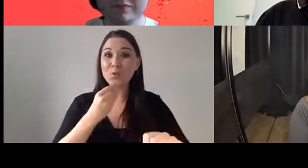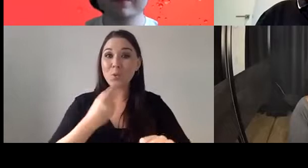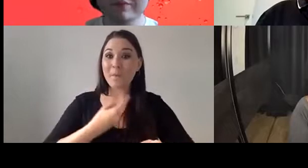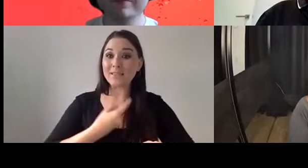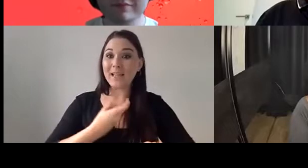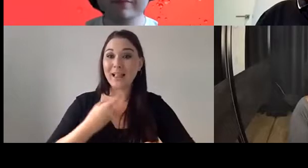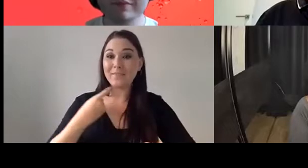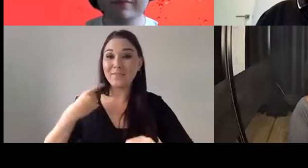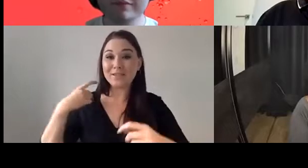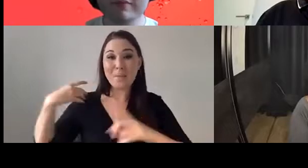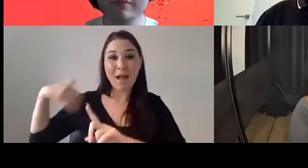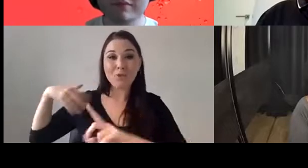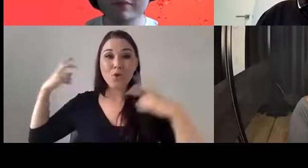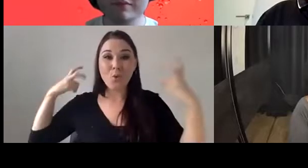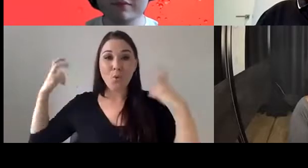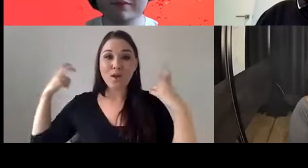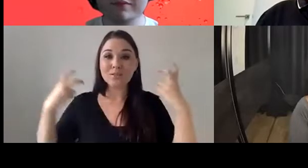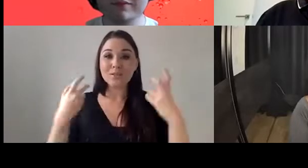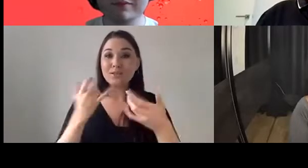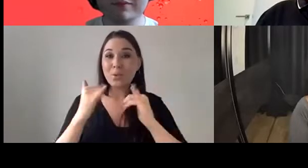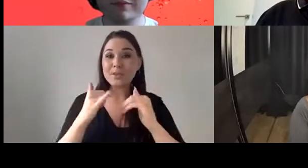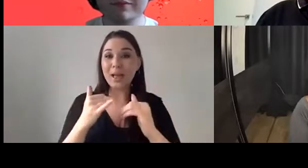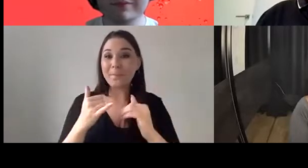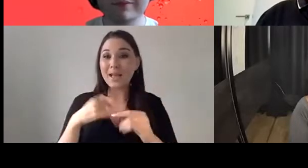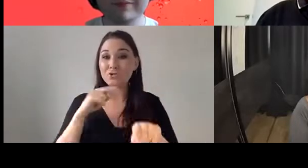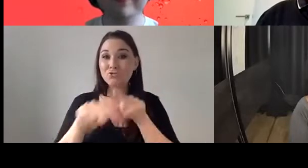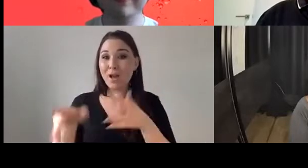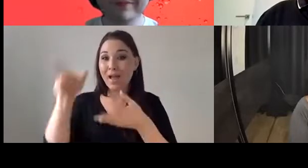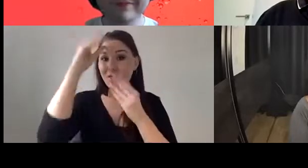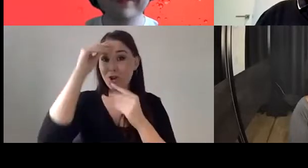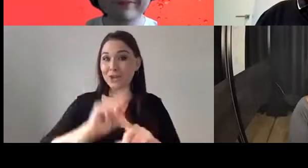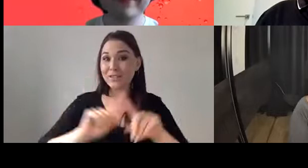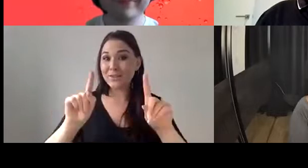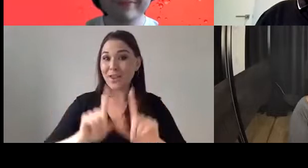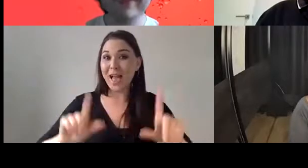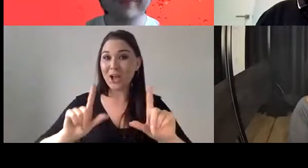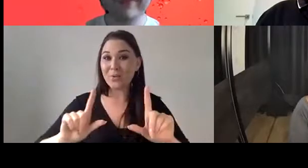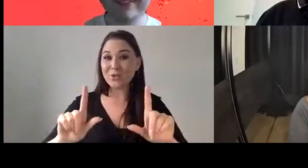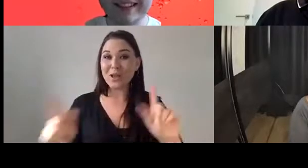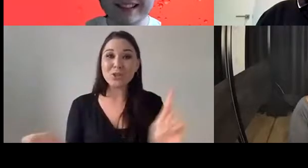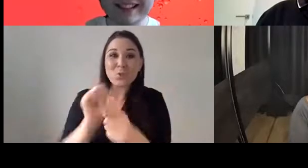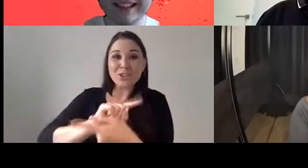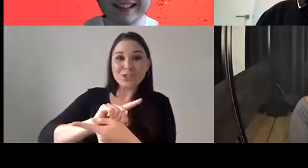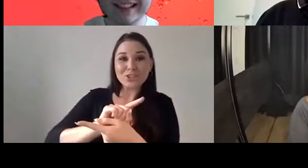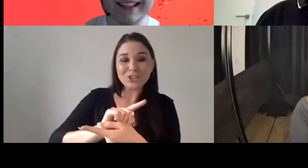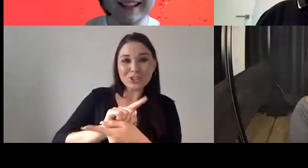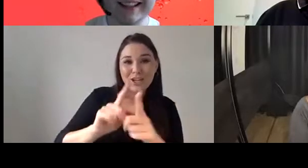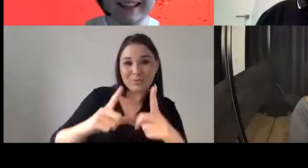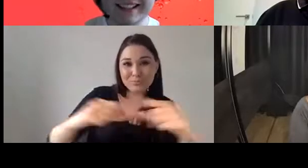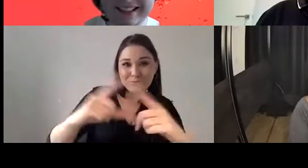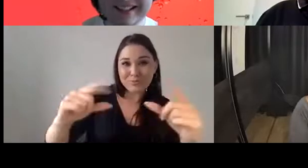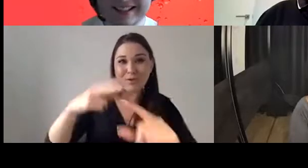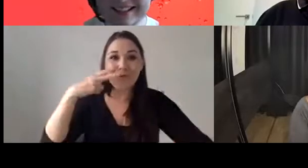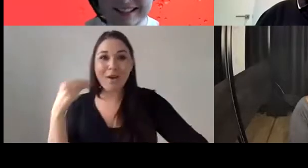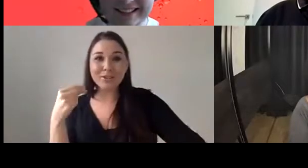noise, background noise going on. Sometimes I try to learn a different language by switching it for fun. See if I can learn French while